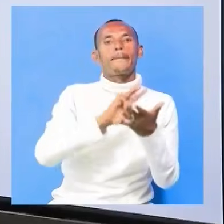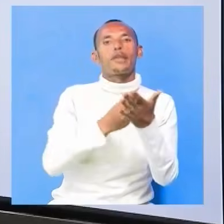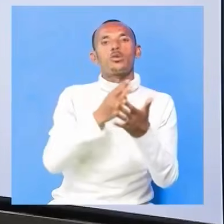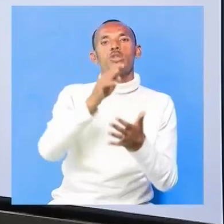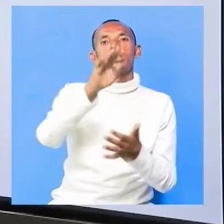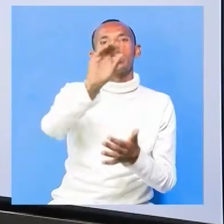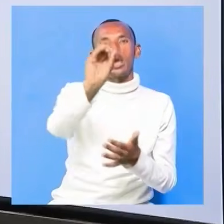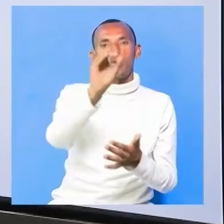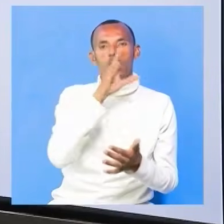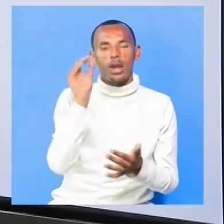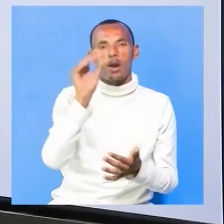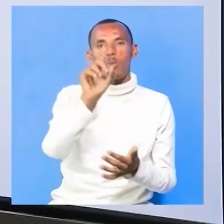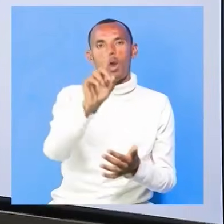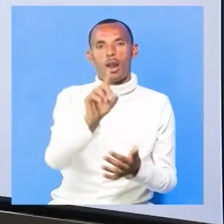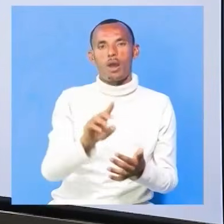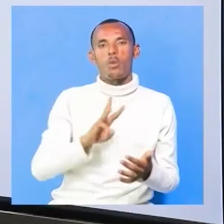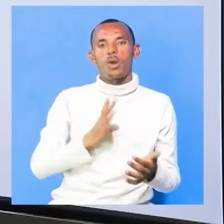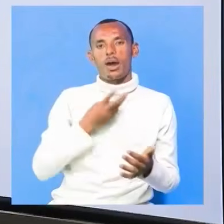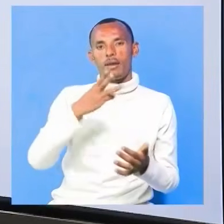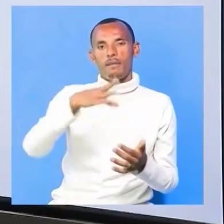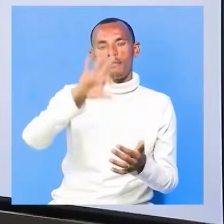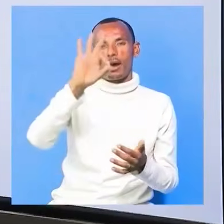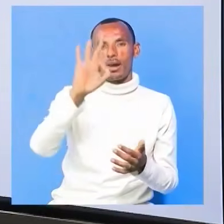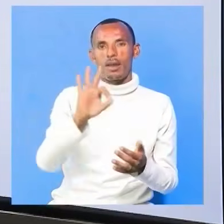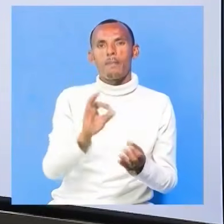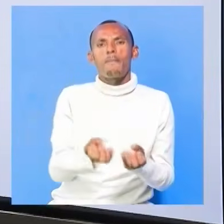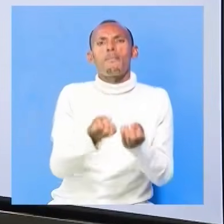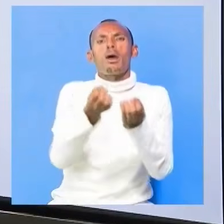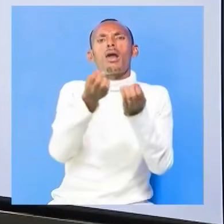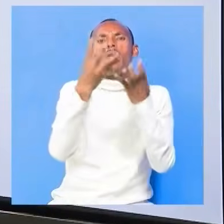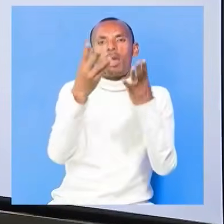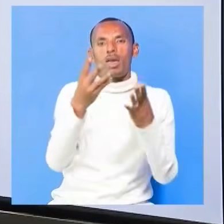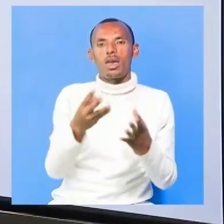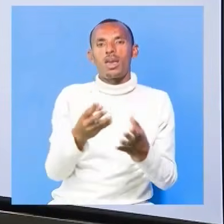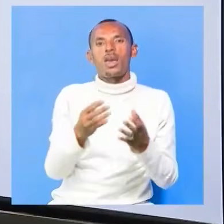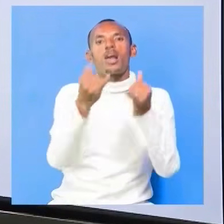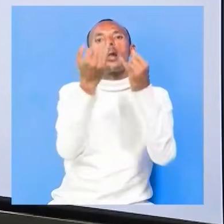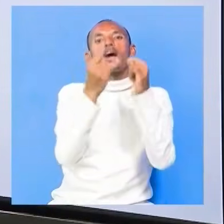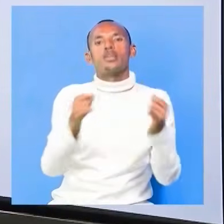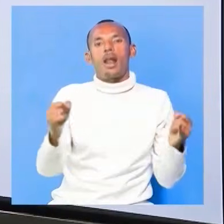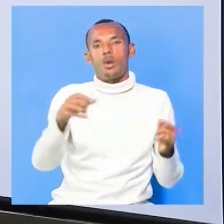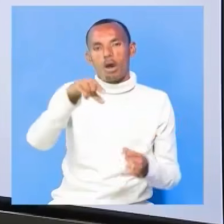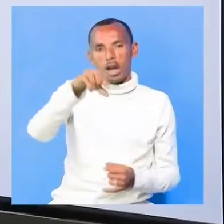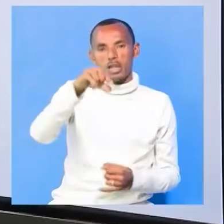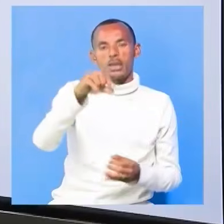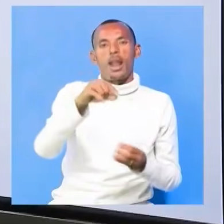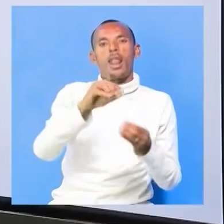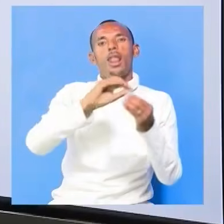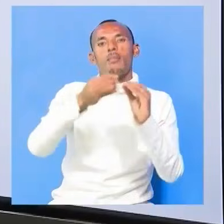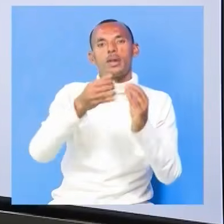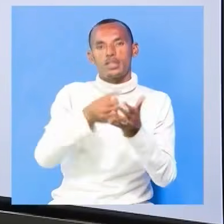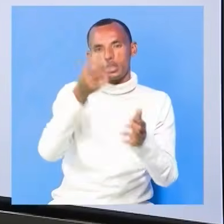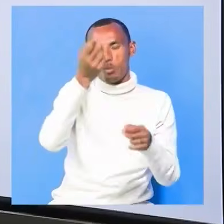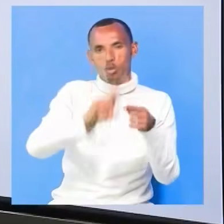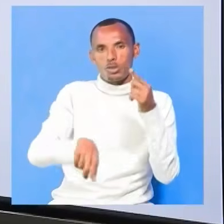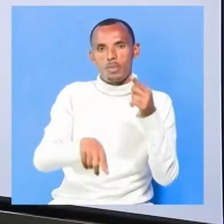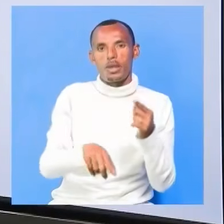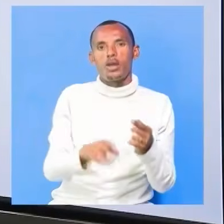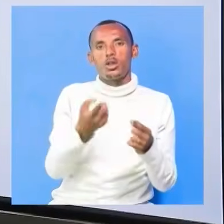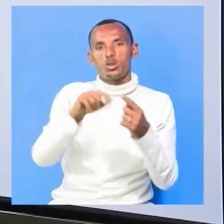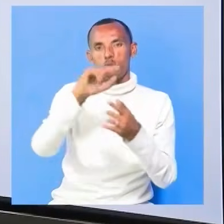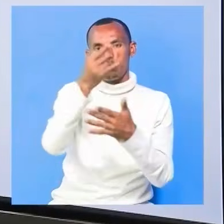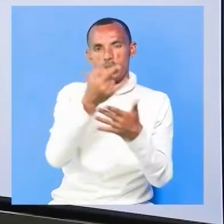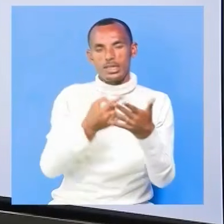0 and 1, you can find infinitely many rational numbers, right? So it's